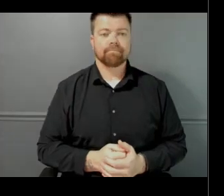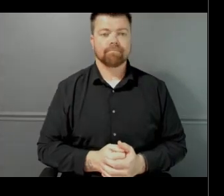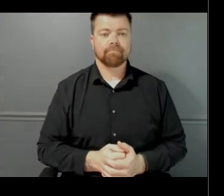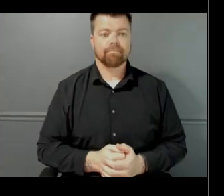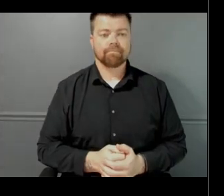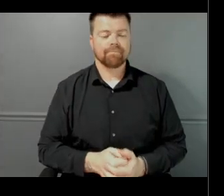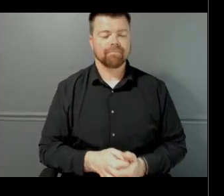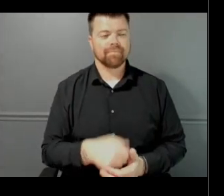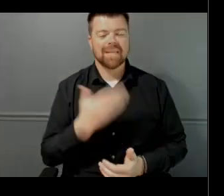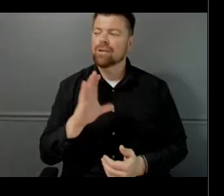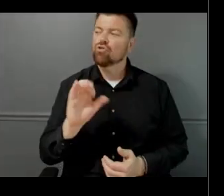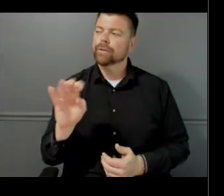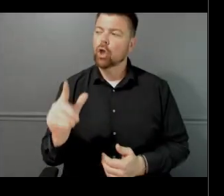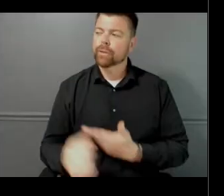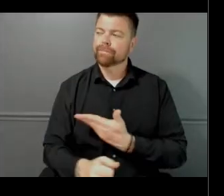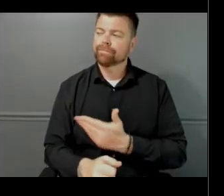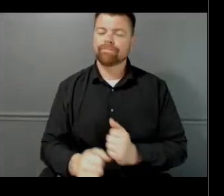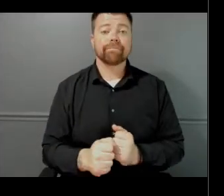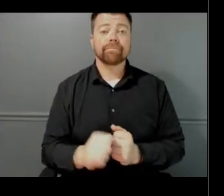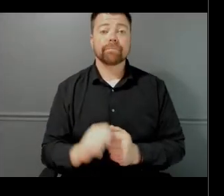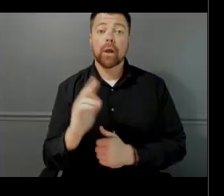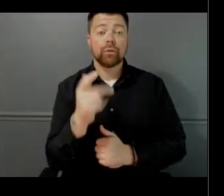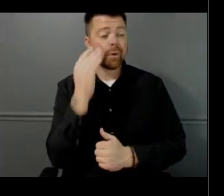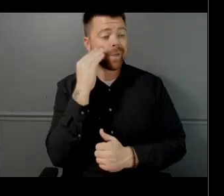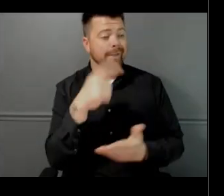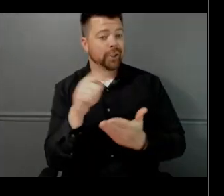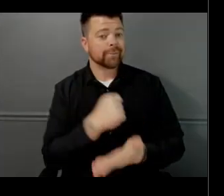Thanks, Crystal. For the third knowledge check,